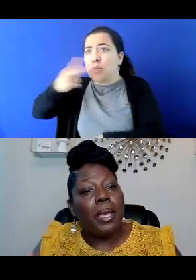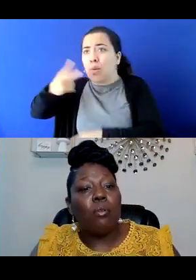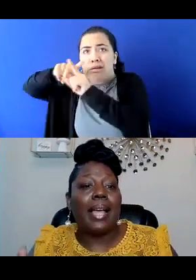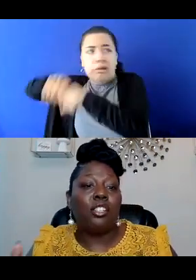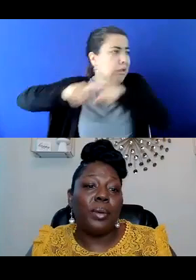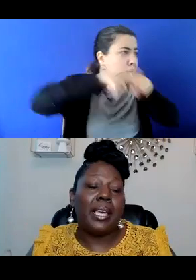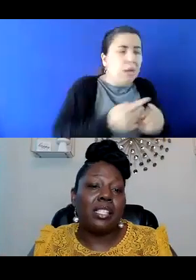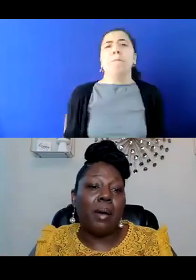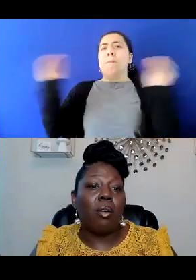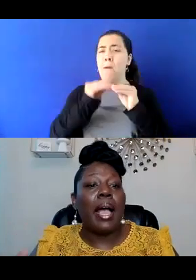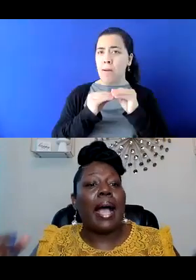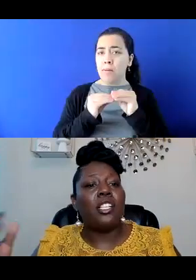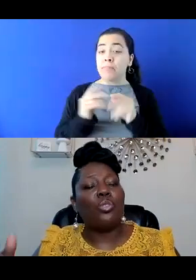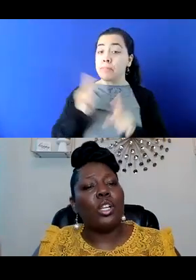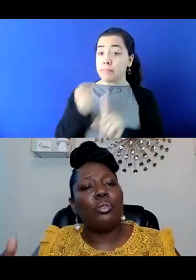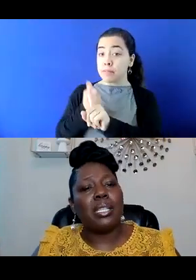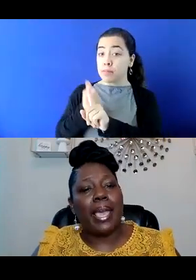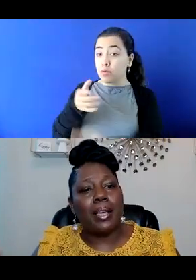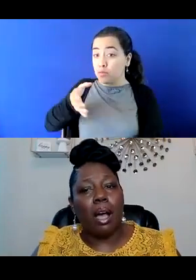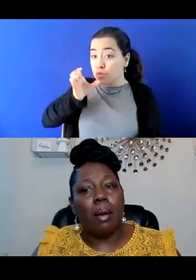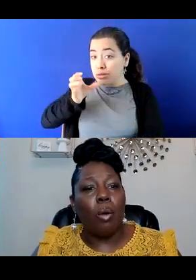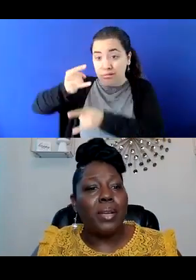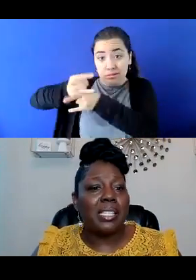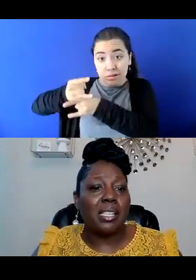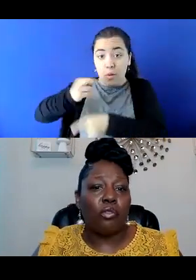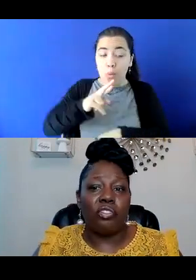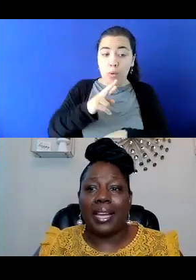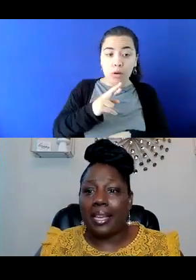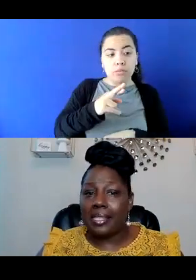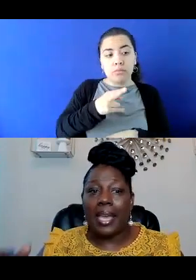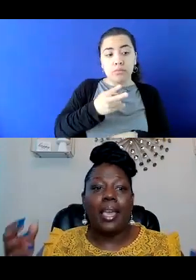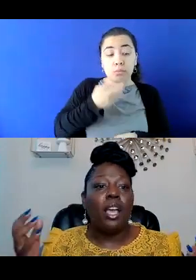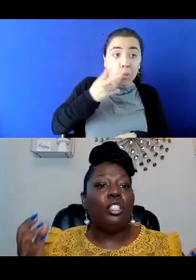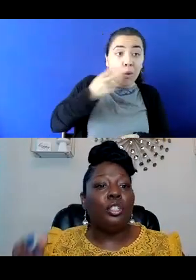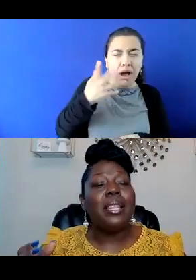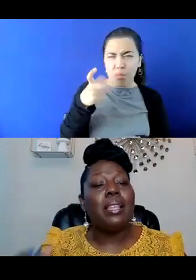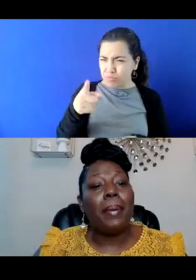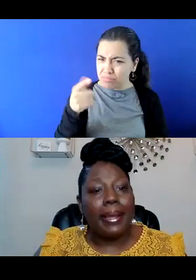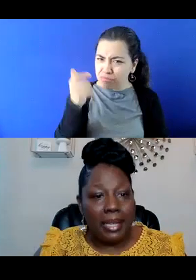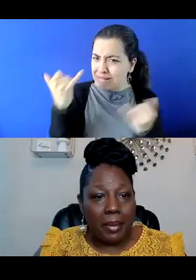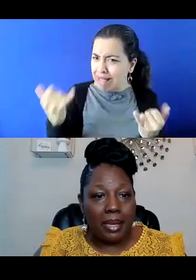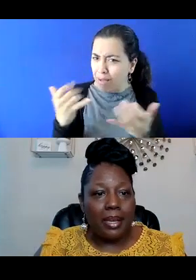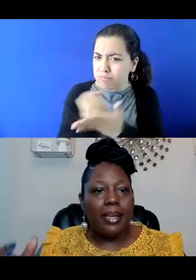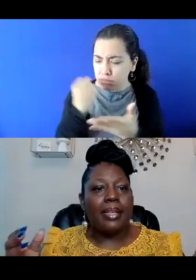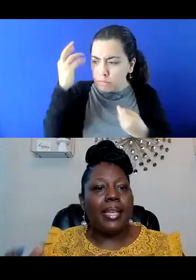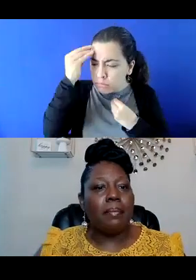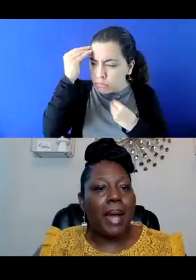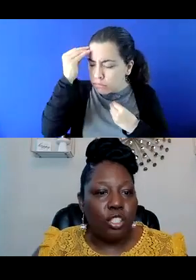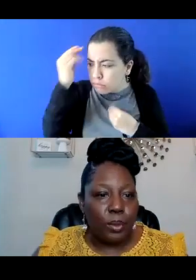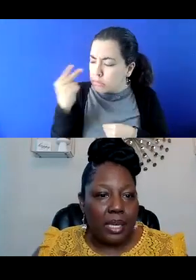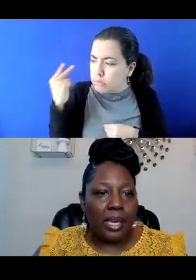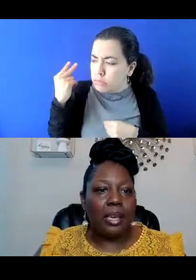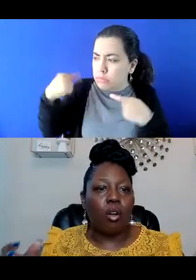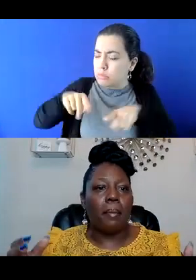for people that drink and smoke, I just want you to take a moment to self reflect and say, during the pandemic, did